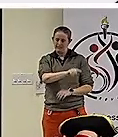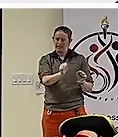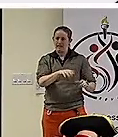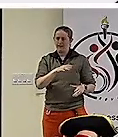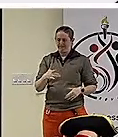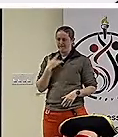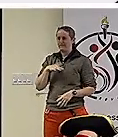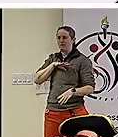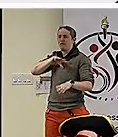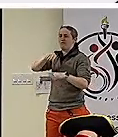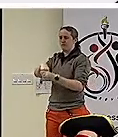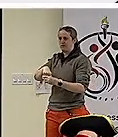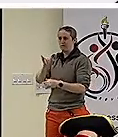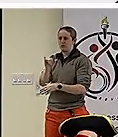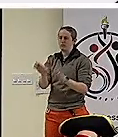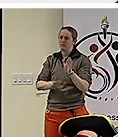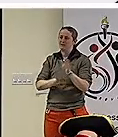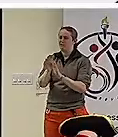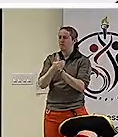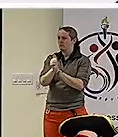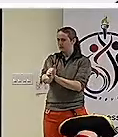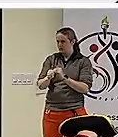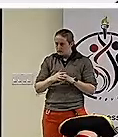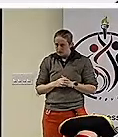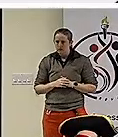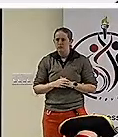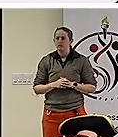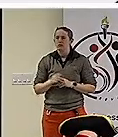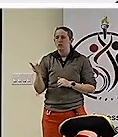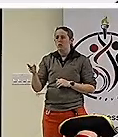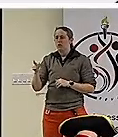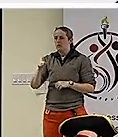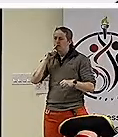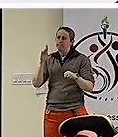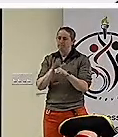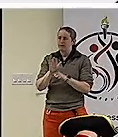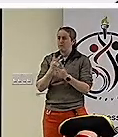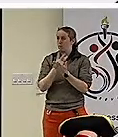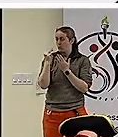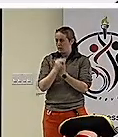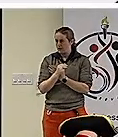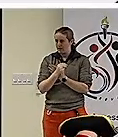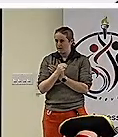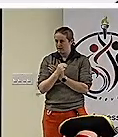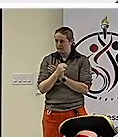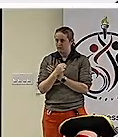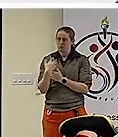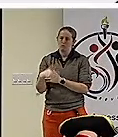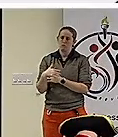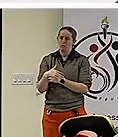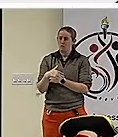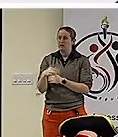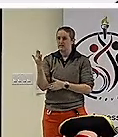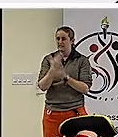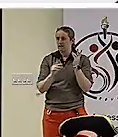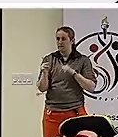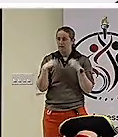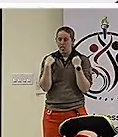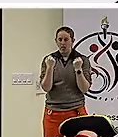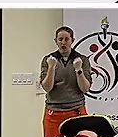skills. Annette's dedication to her programs have people driving close to 2 hours just to attend. Speaks